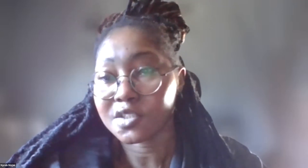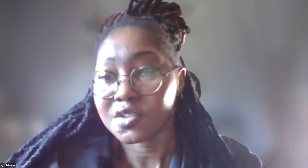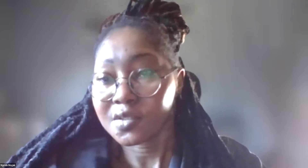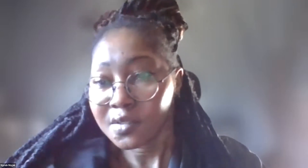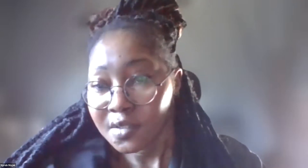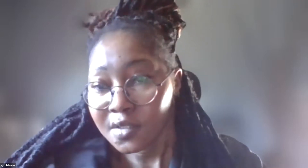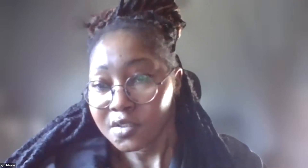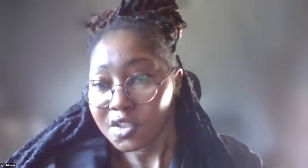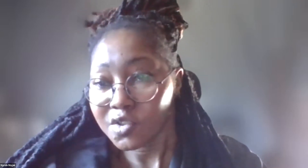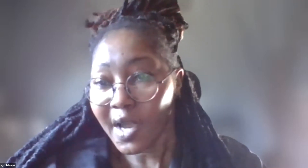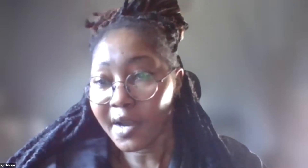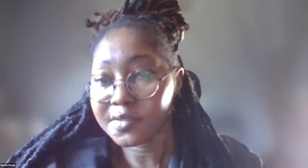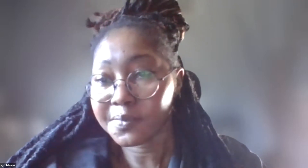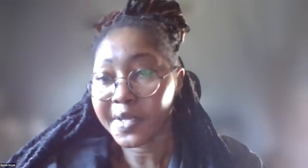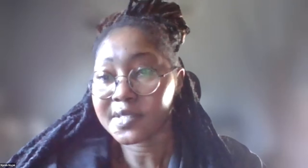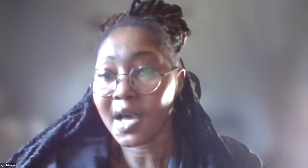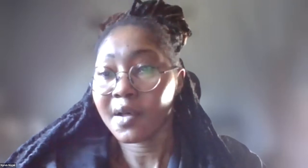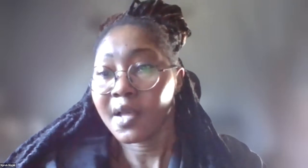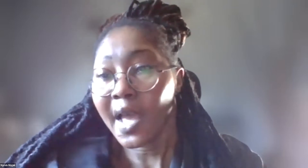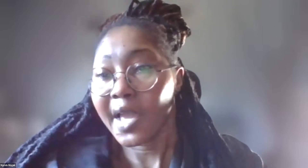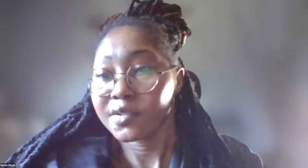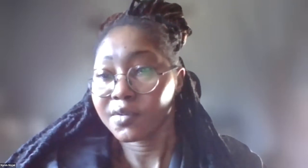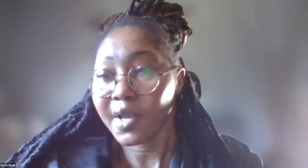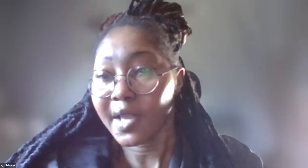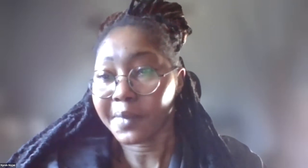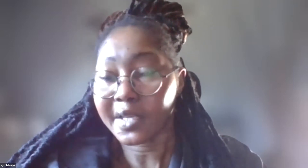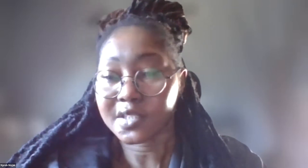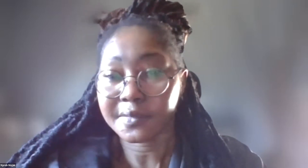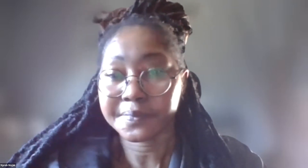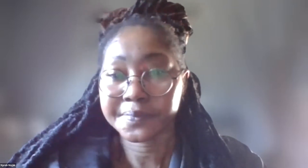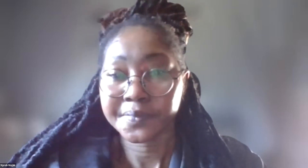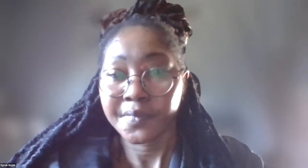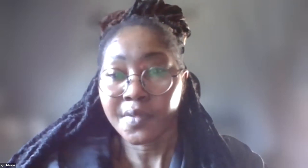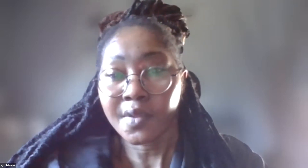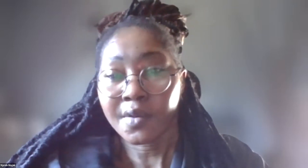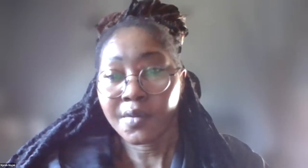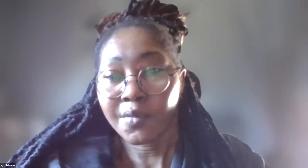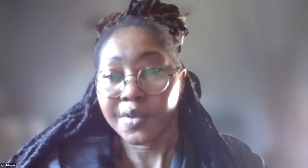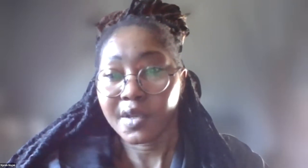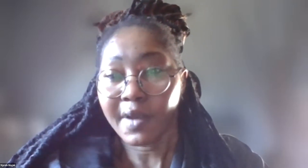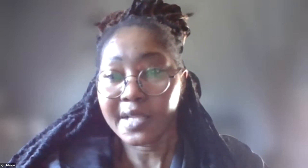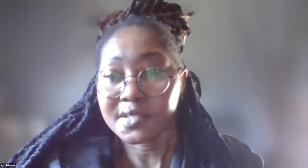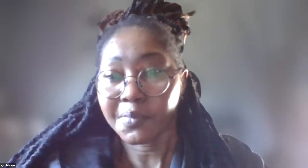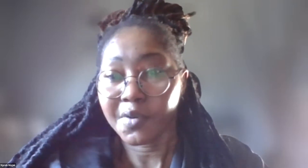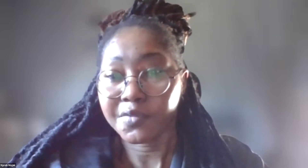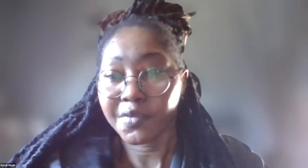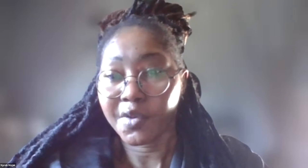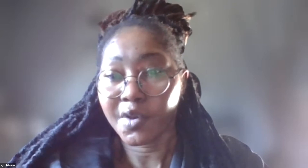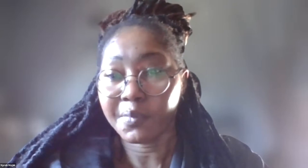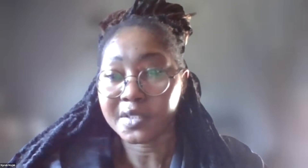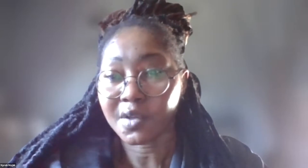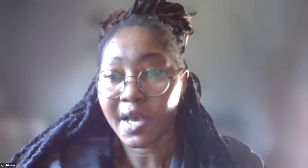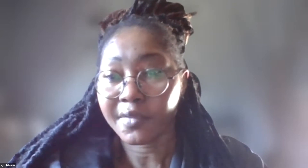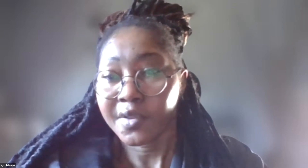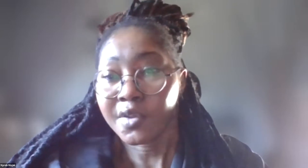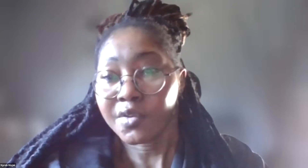can teach you how to best handle and manage it. With the right support for